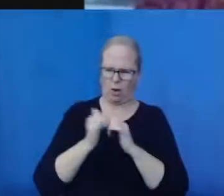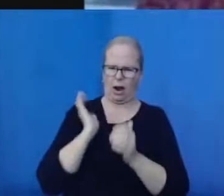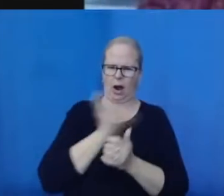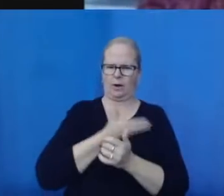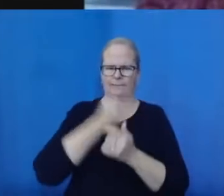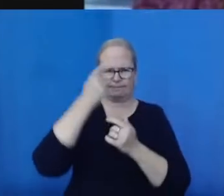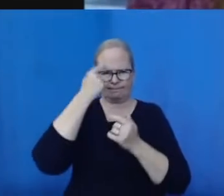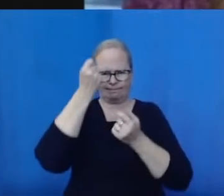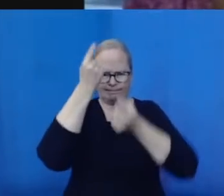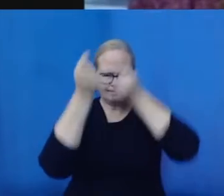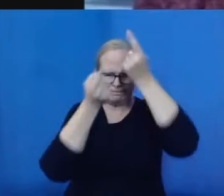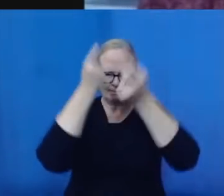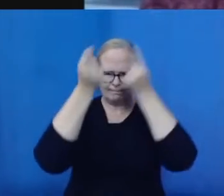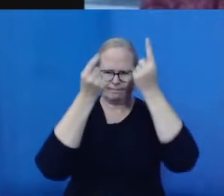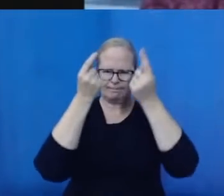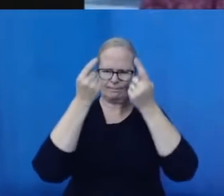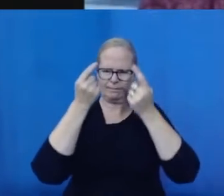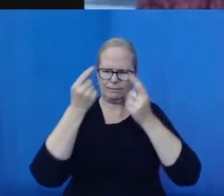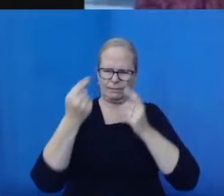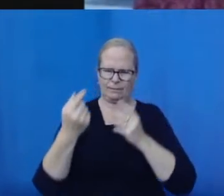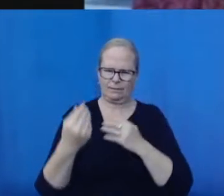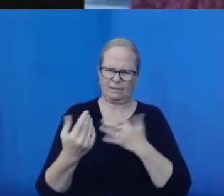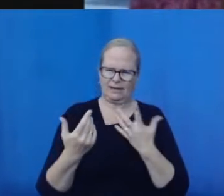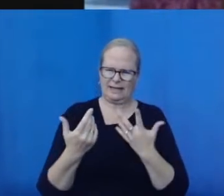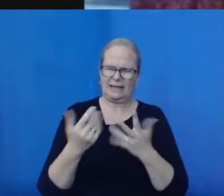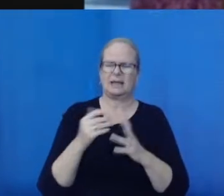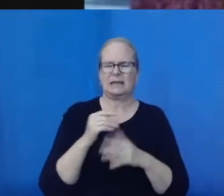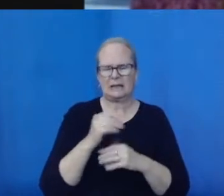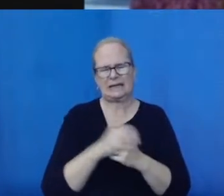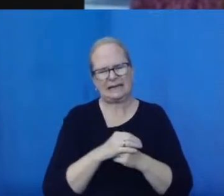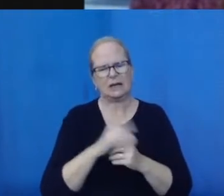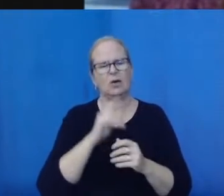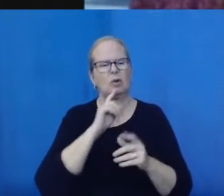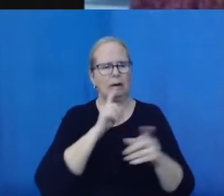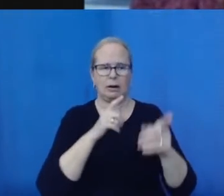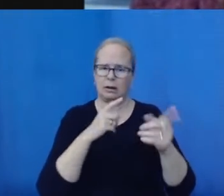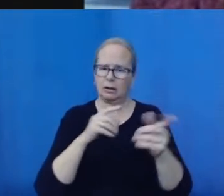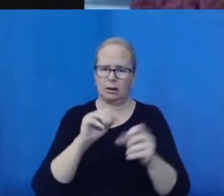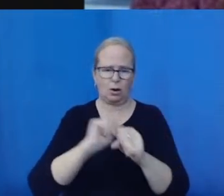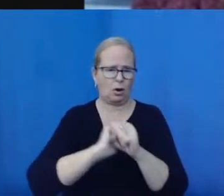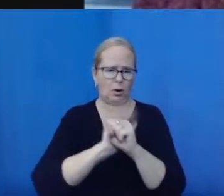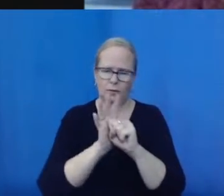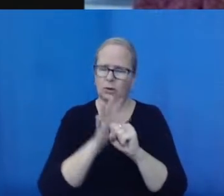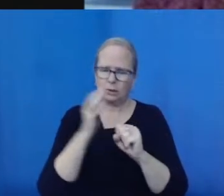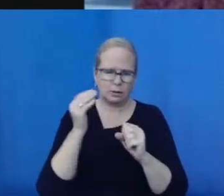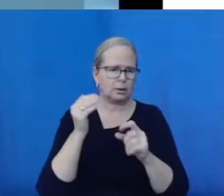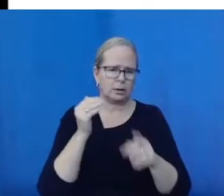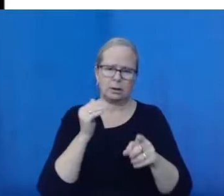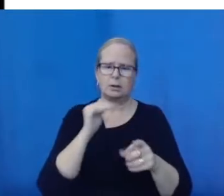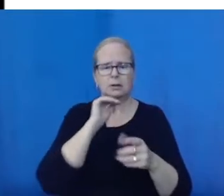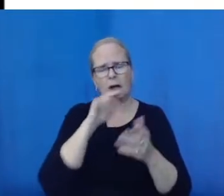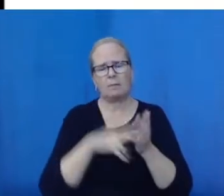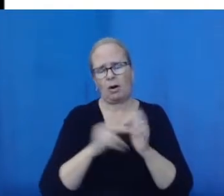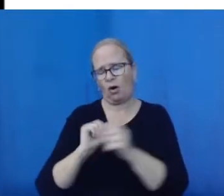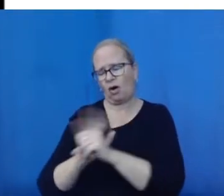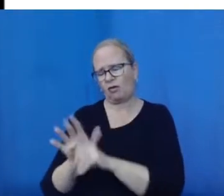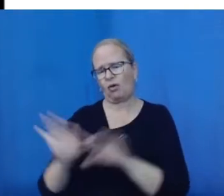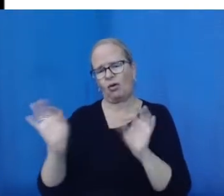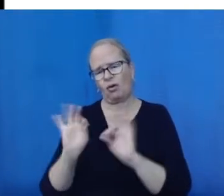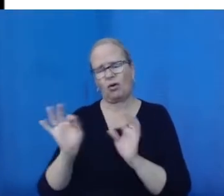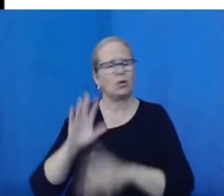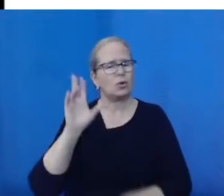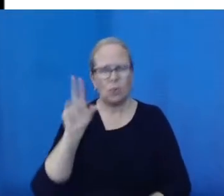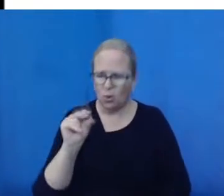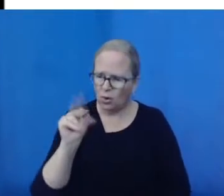want to minimize it. I don't want to minimize the effects. Last slide. But this is a huge opportunity to